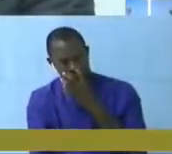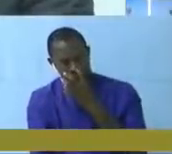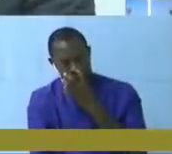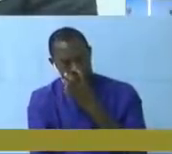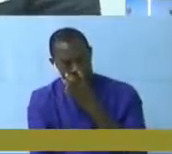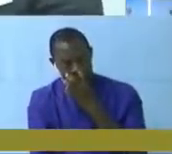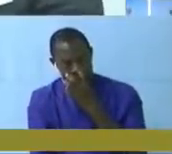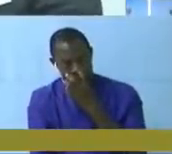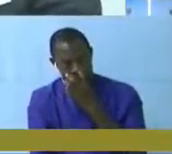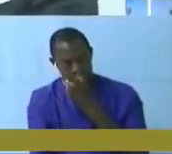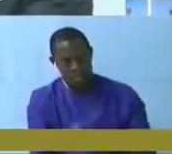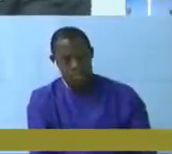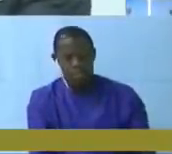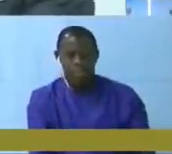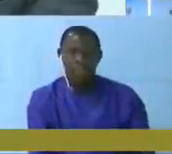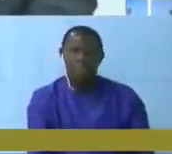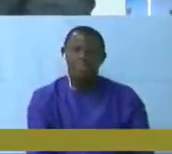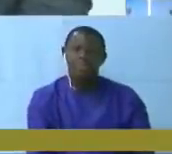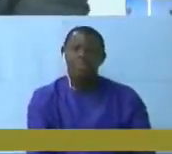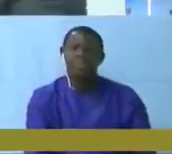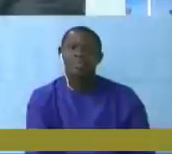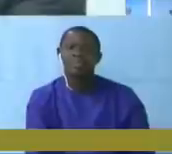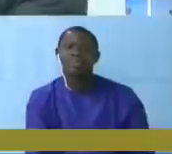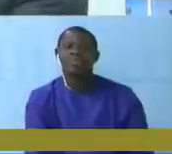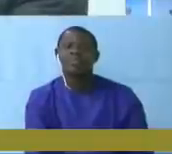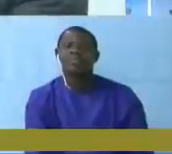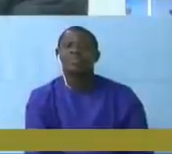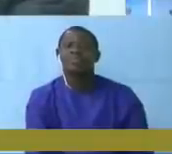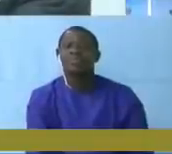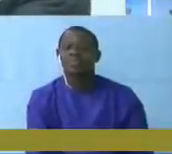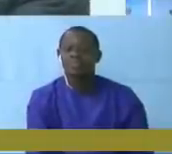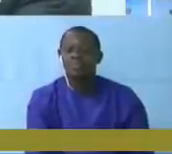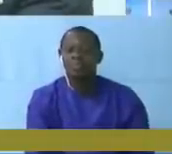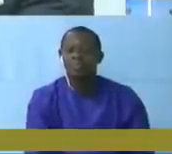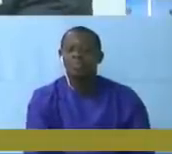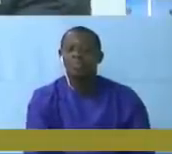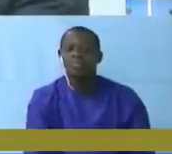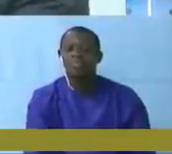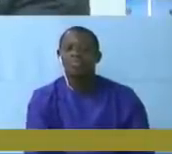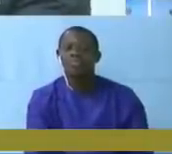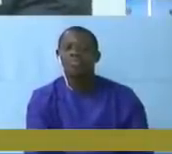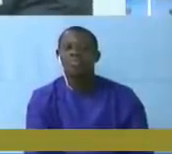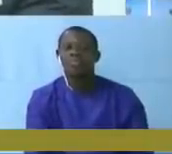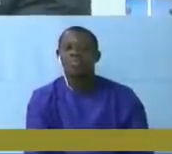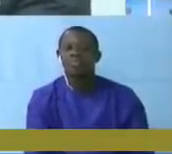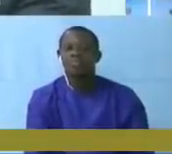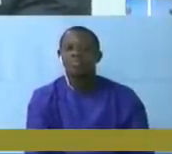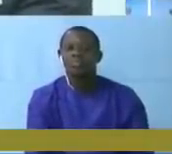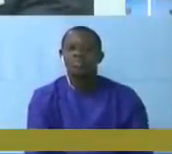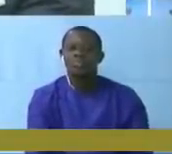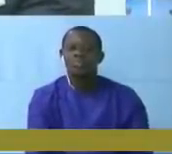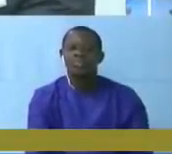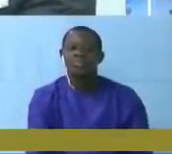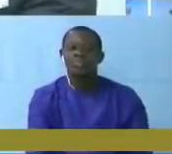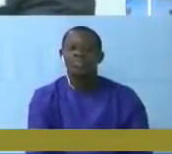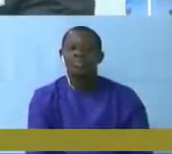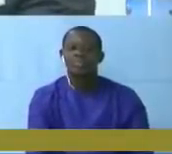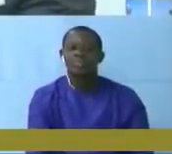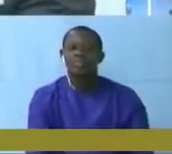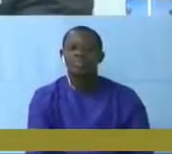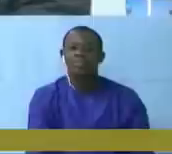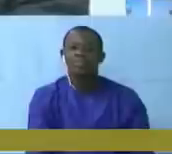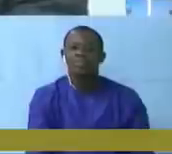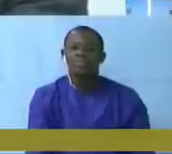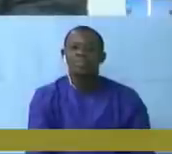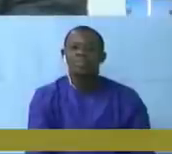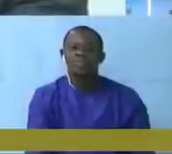ñu fatéral won. Lan mo tax ñu teñk ko be nga xamné keneen du mëna wetchi loi bobu fek